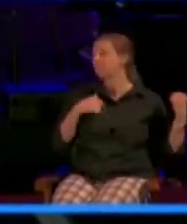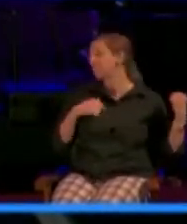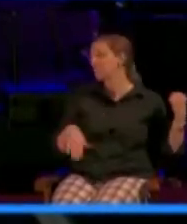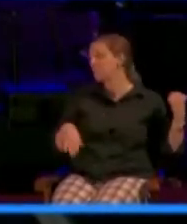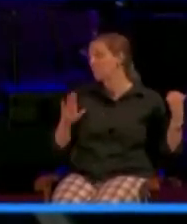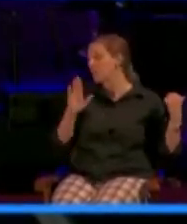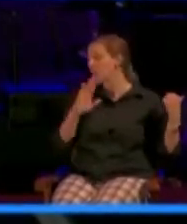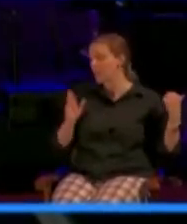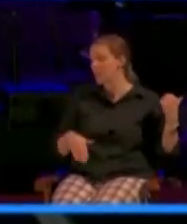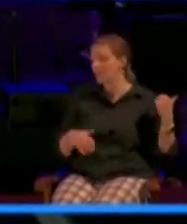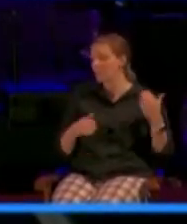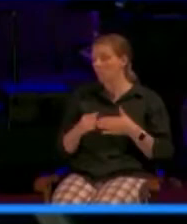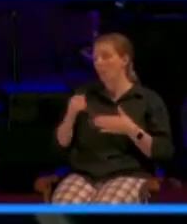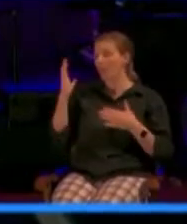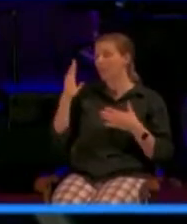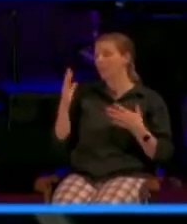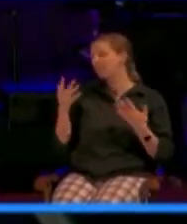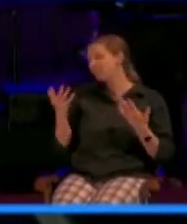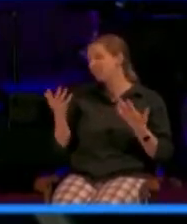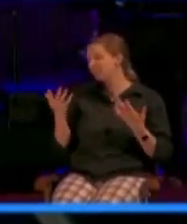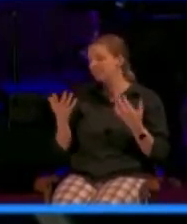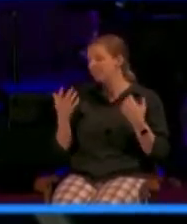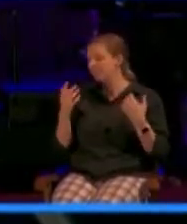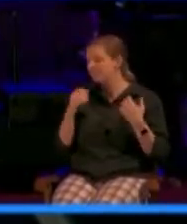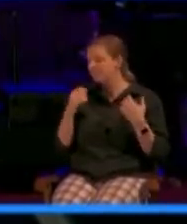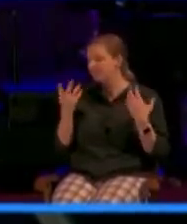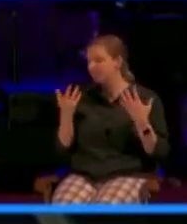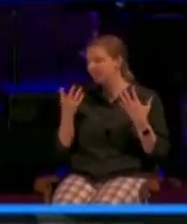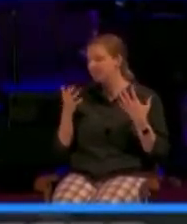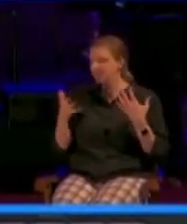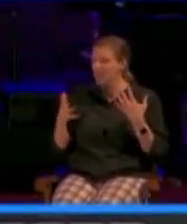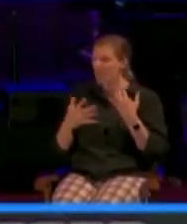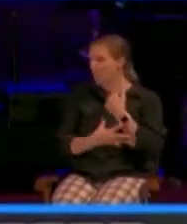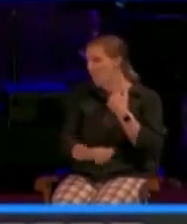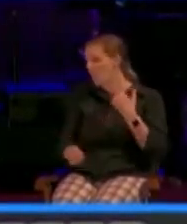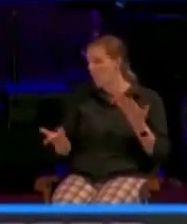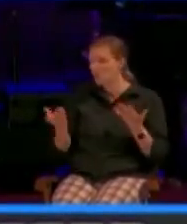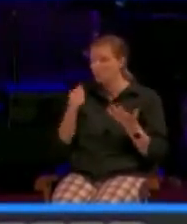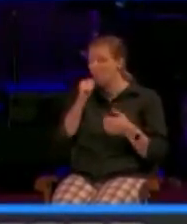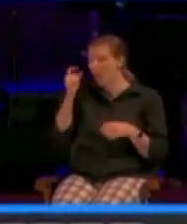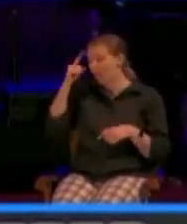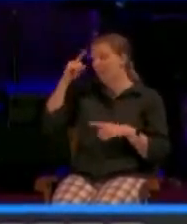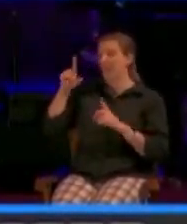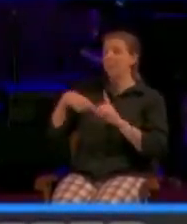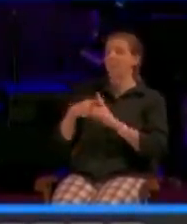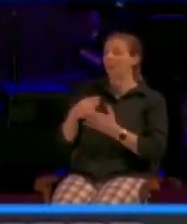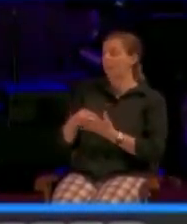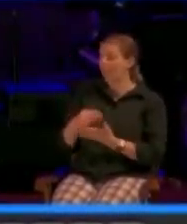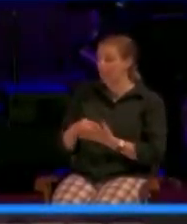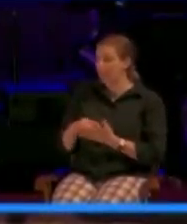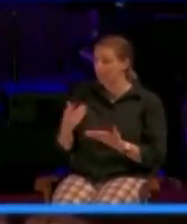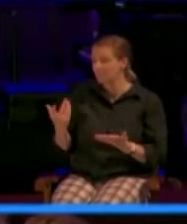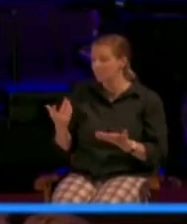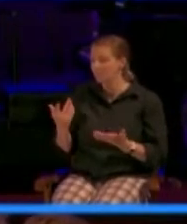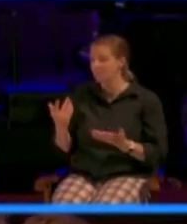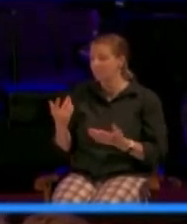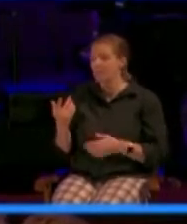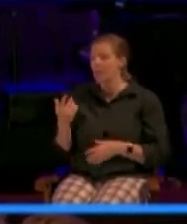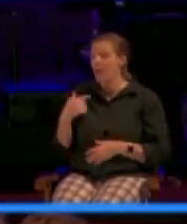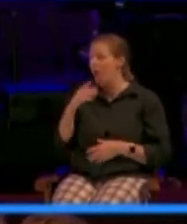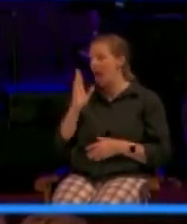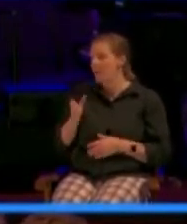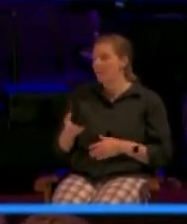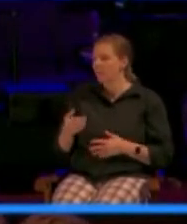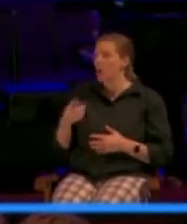money. I didn't think about it. When I went to seminary, I never thought, boy, this is going to lead to me being rich one day.